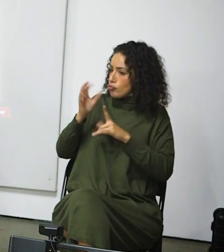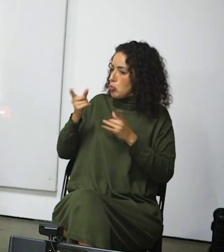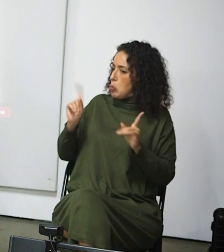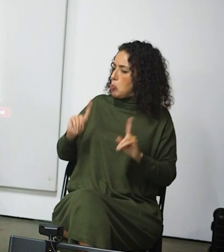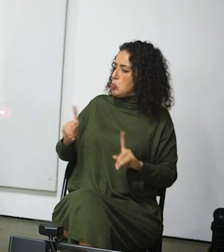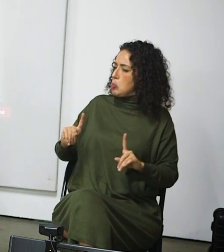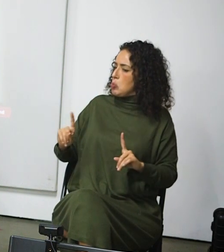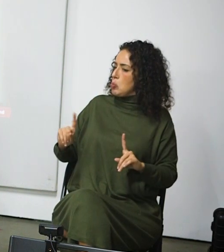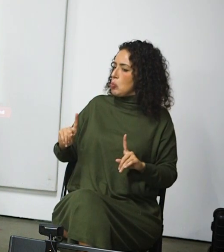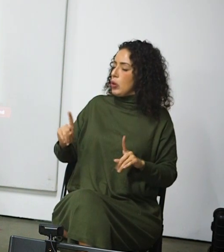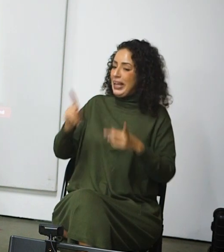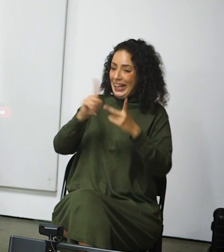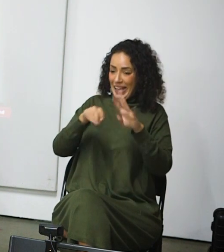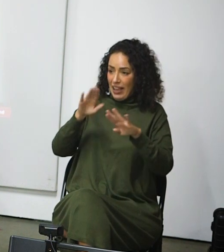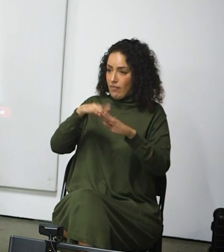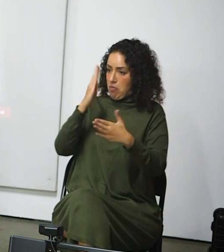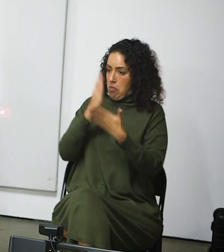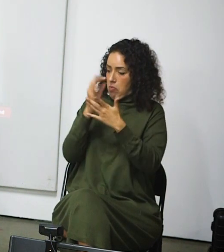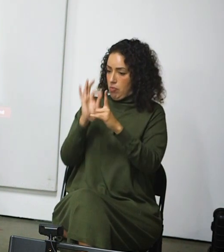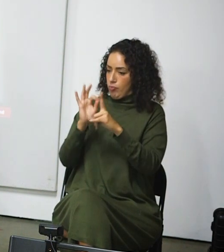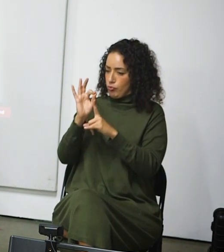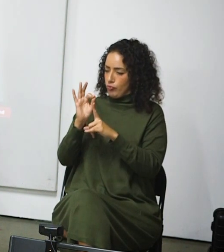and if so, where? And